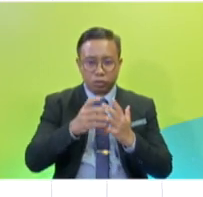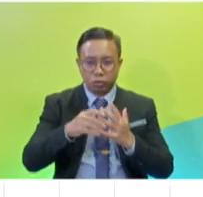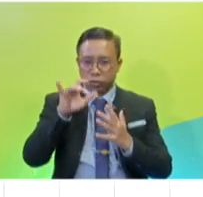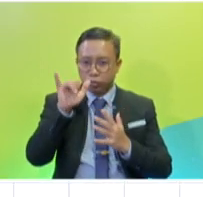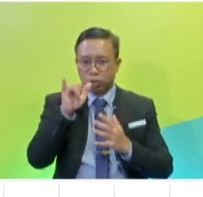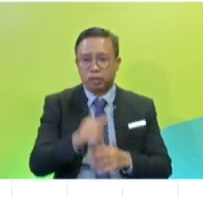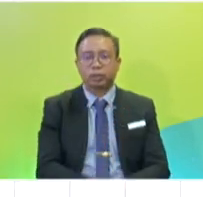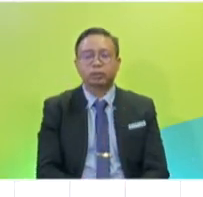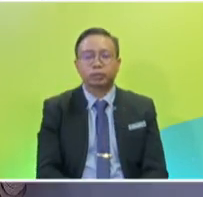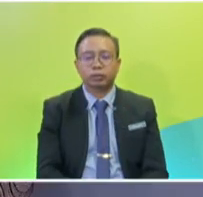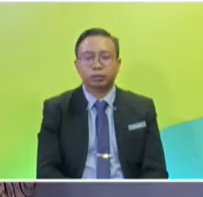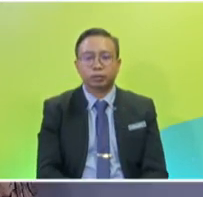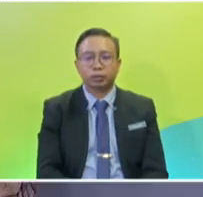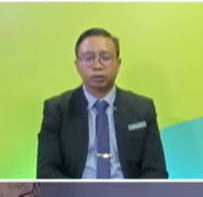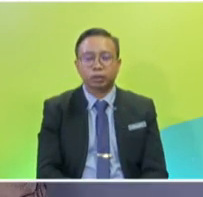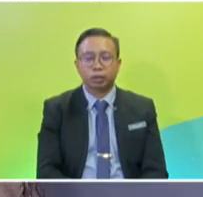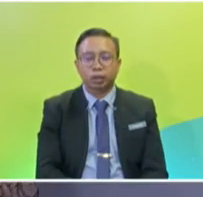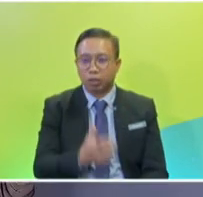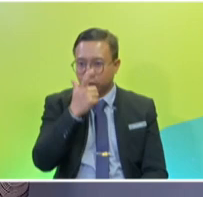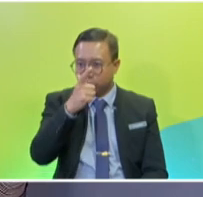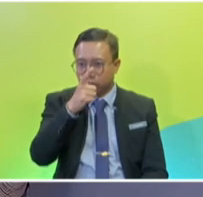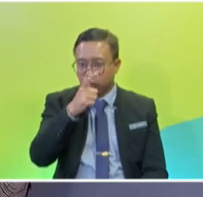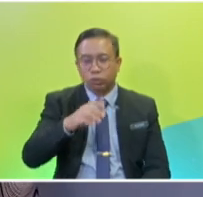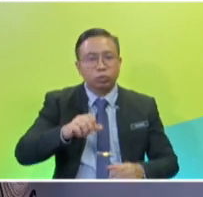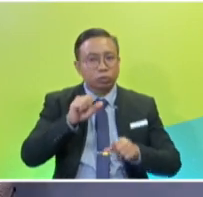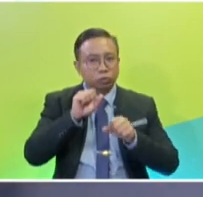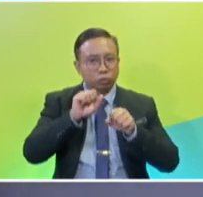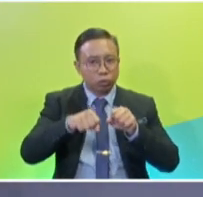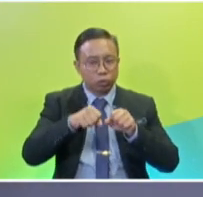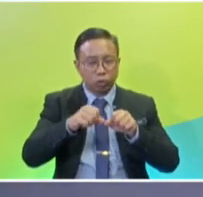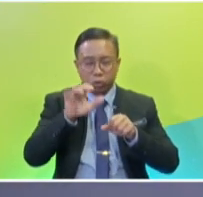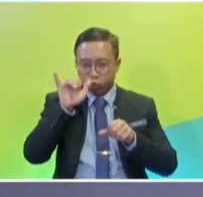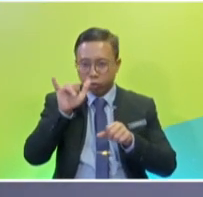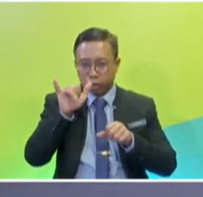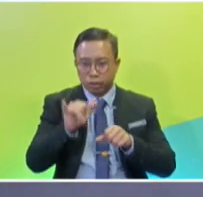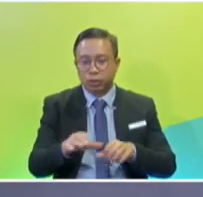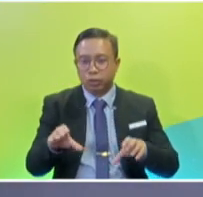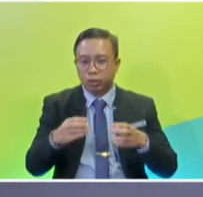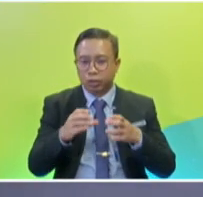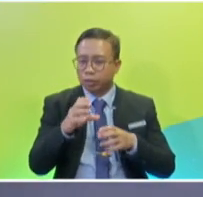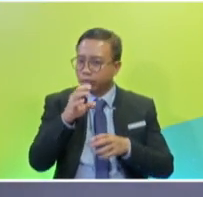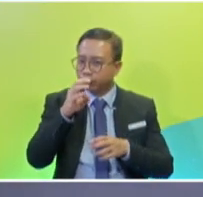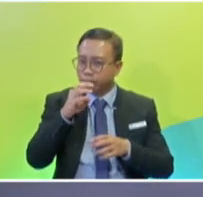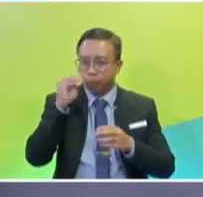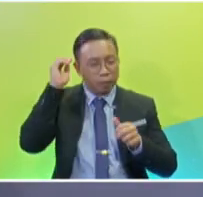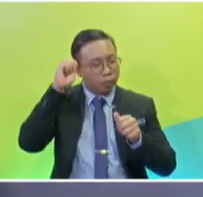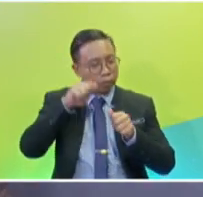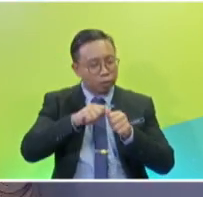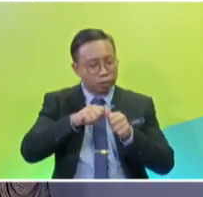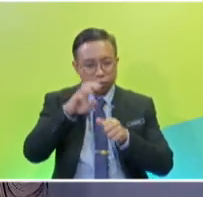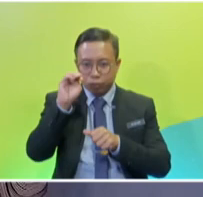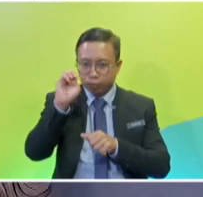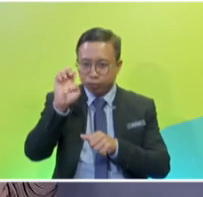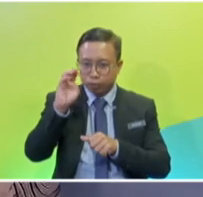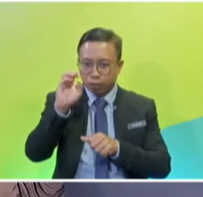Okay, why? So guys, look at my finger. So why? Why create memories? Why? So what's